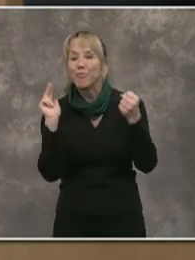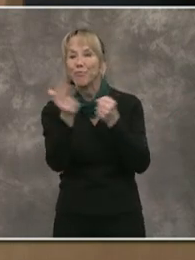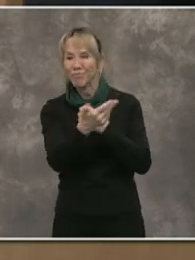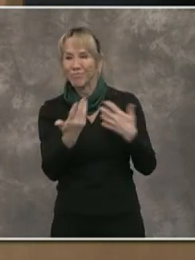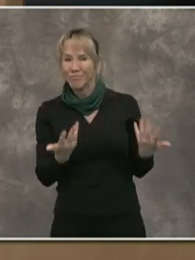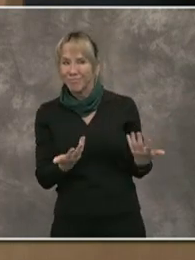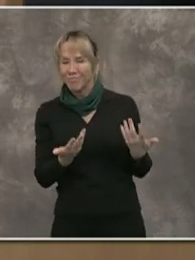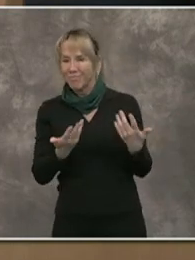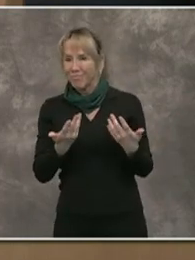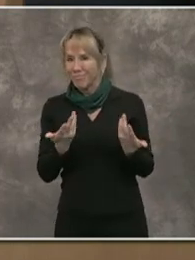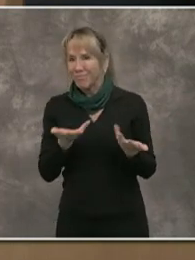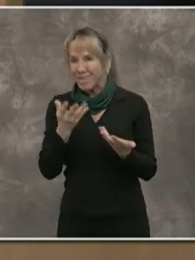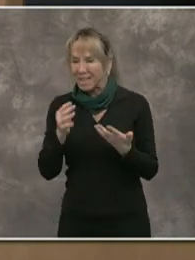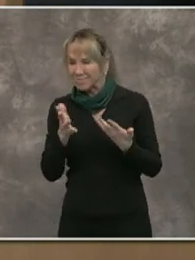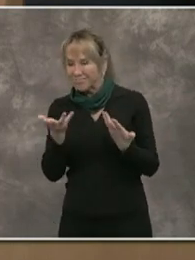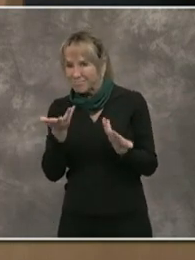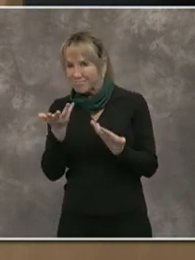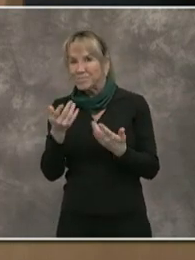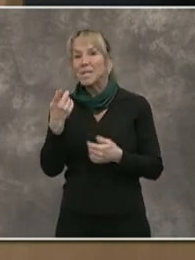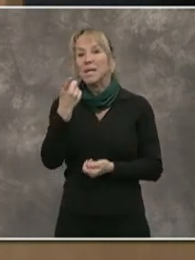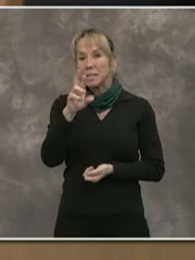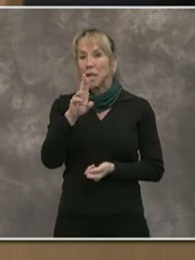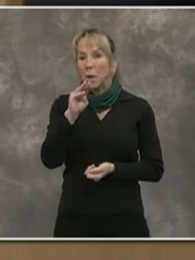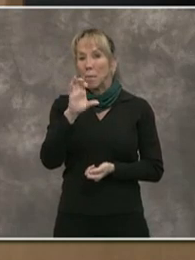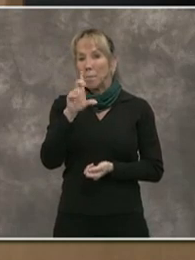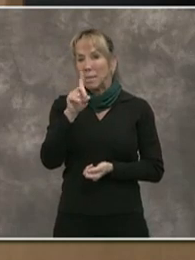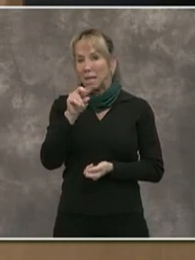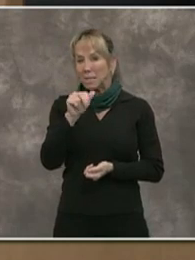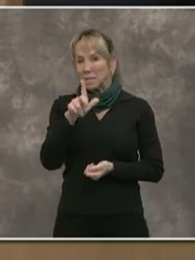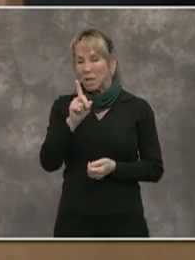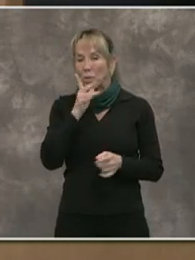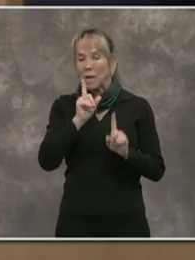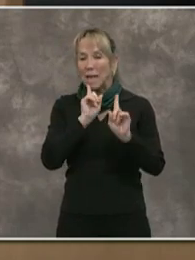Dr. McDonald's going to answer that question.